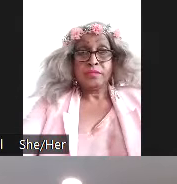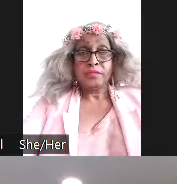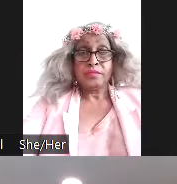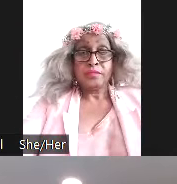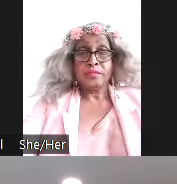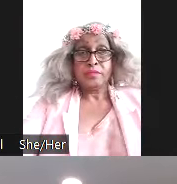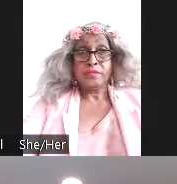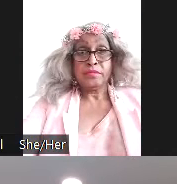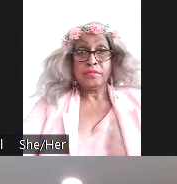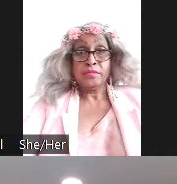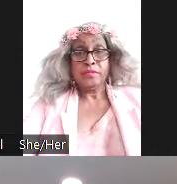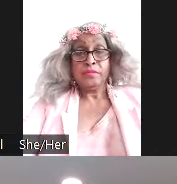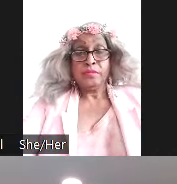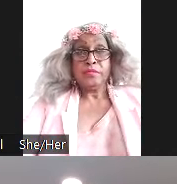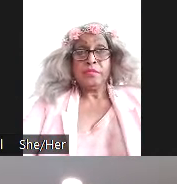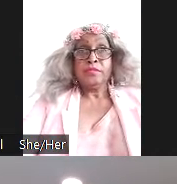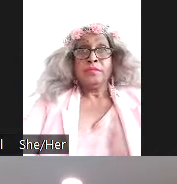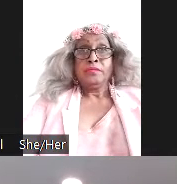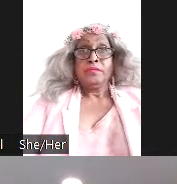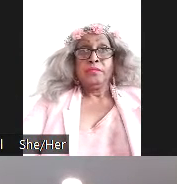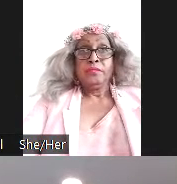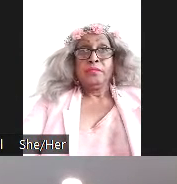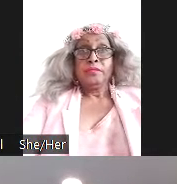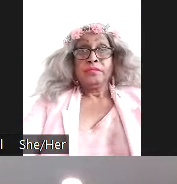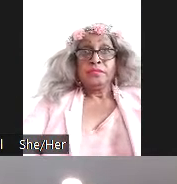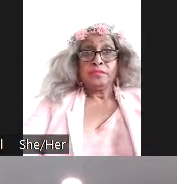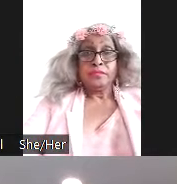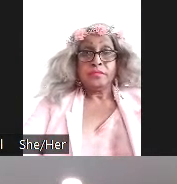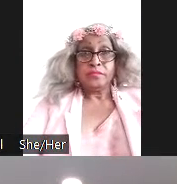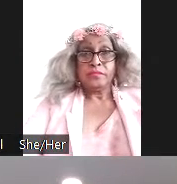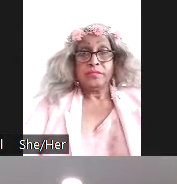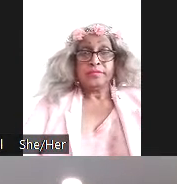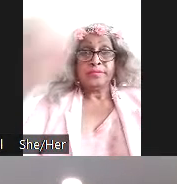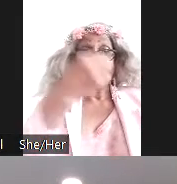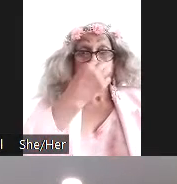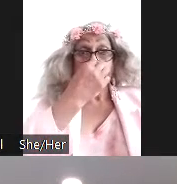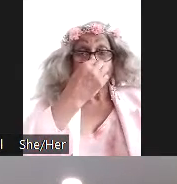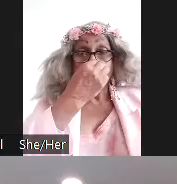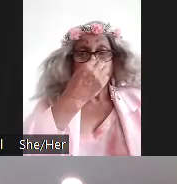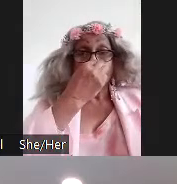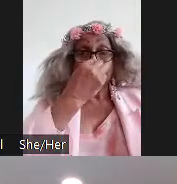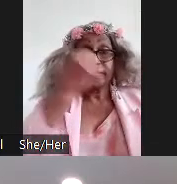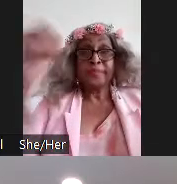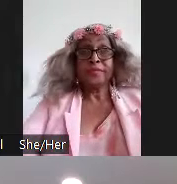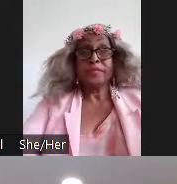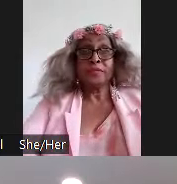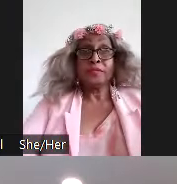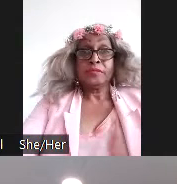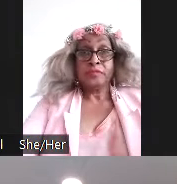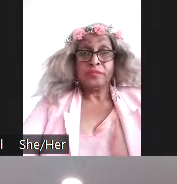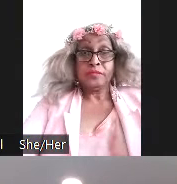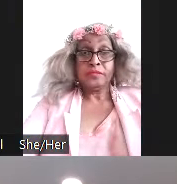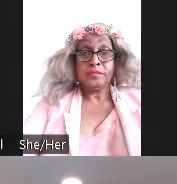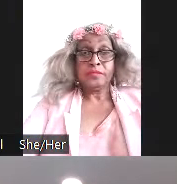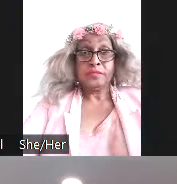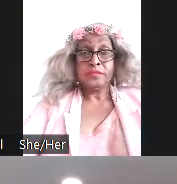this webinar a little bit ahead of time for recognizing International Day of Older Persons, which is next week, which is on a